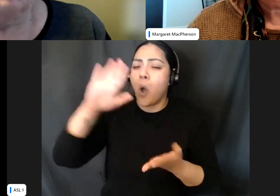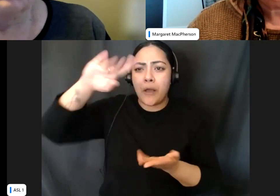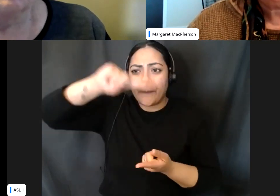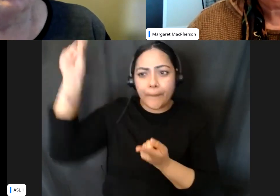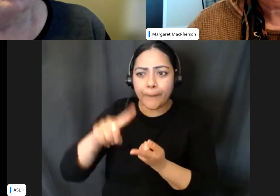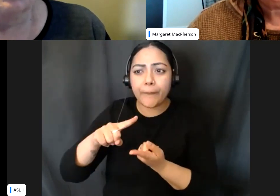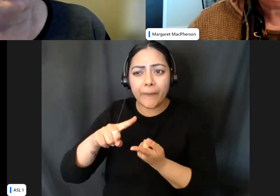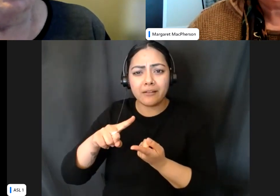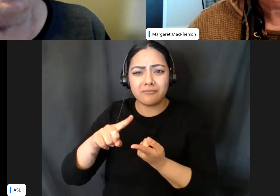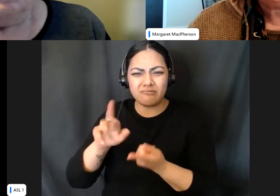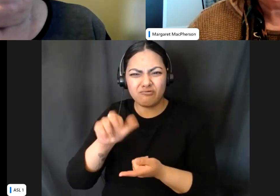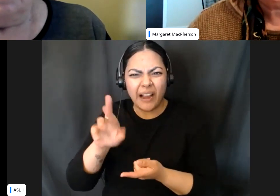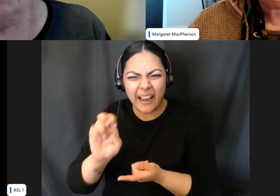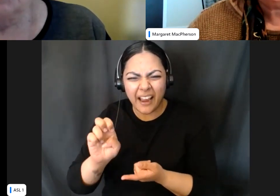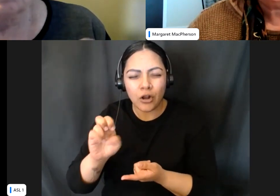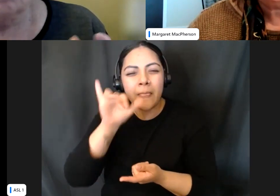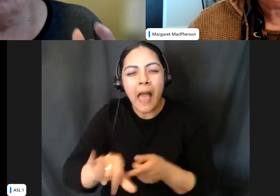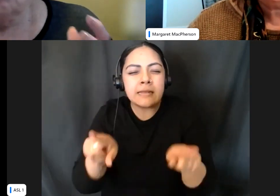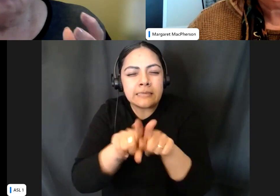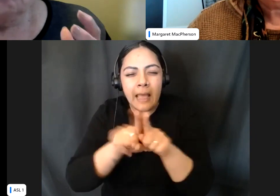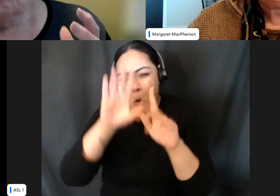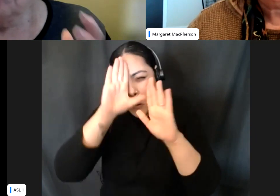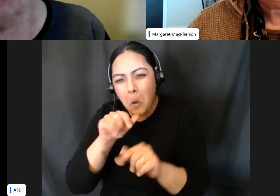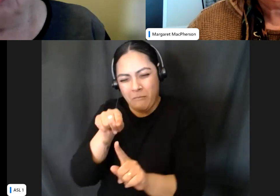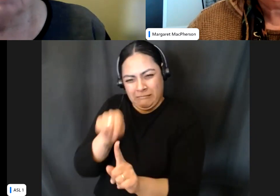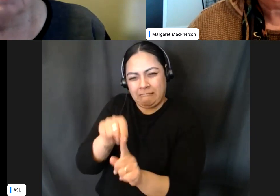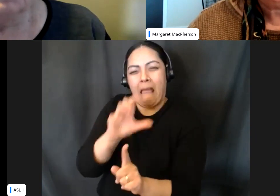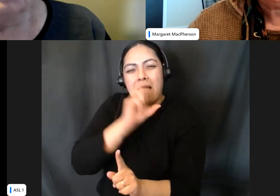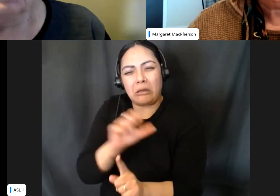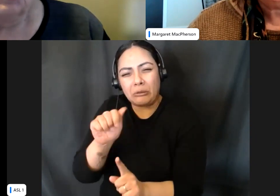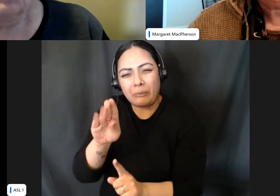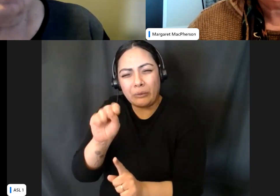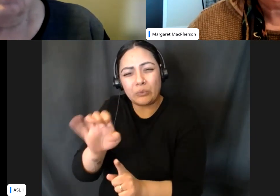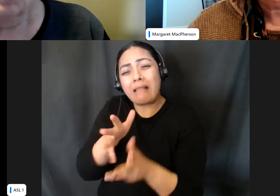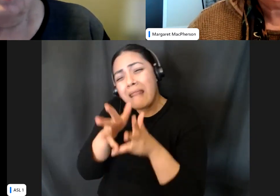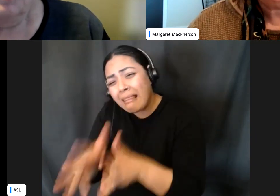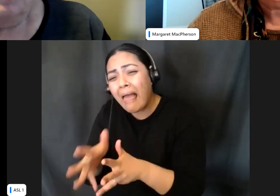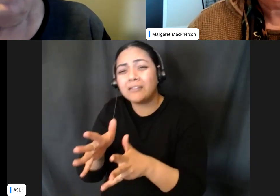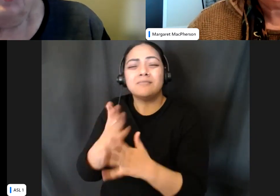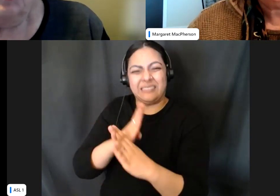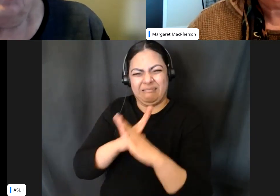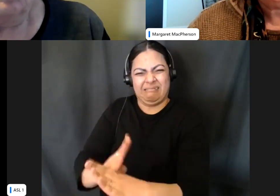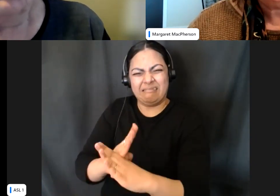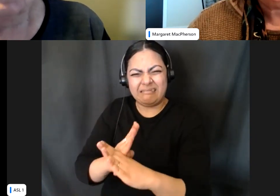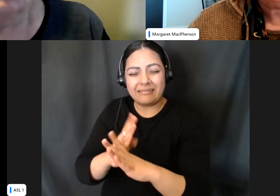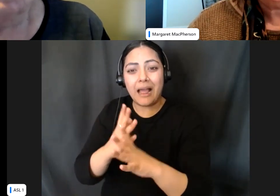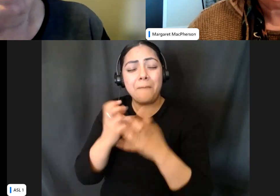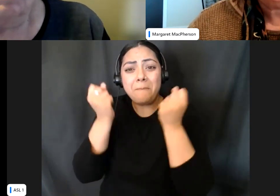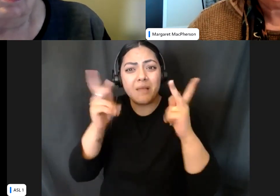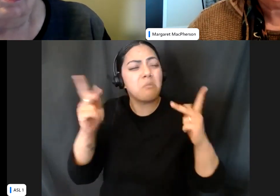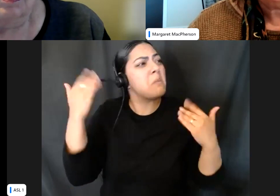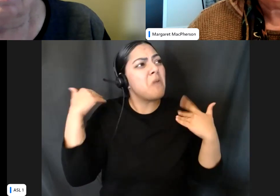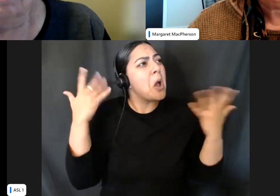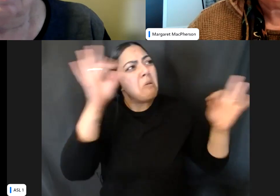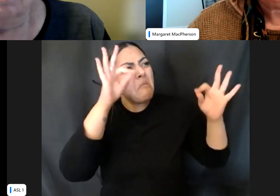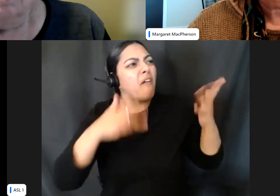will become something that is just not done, and it's not thought of as something